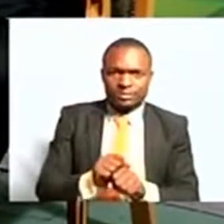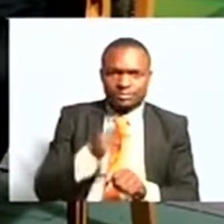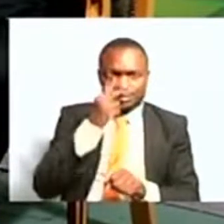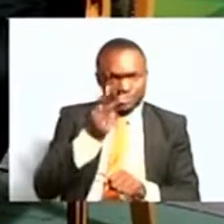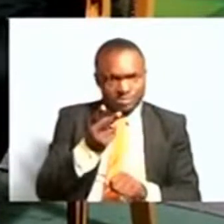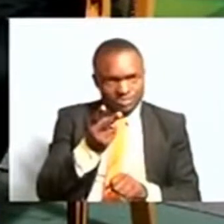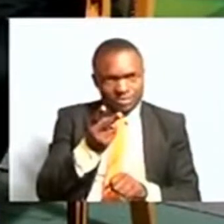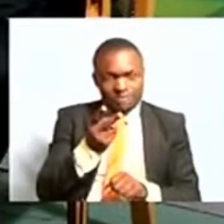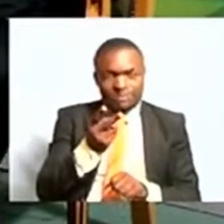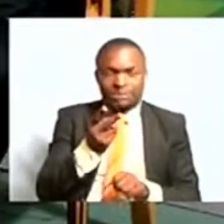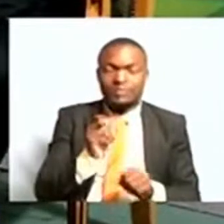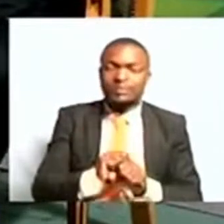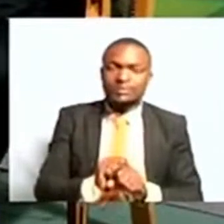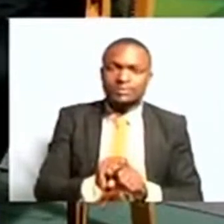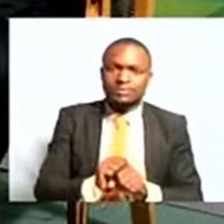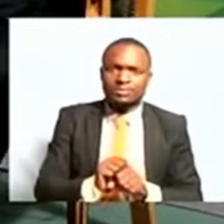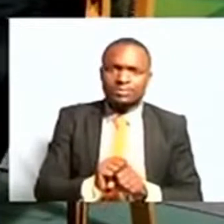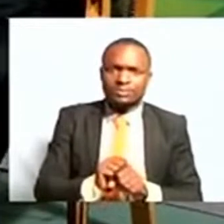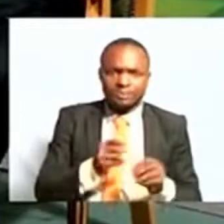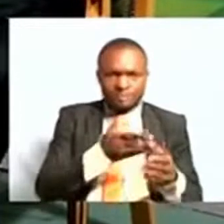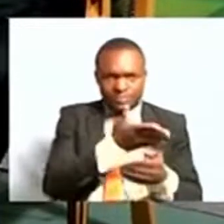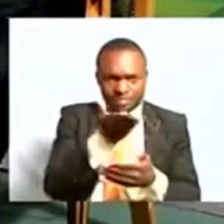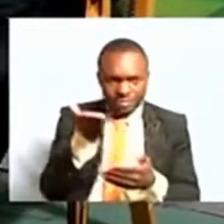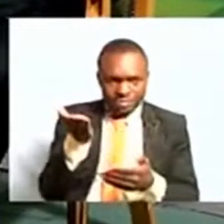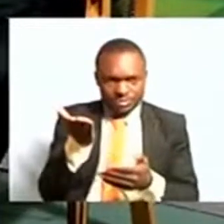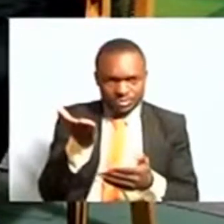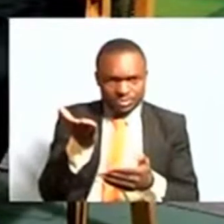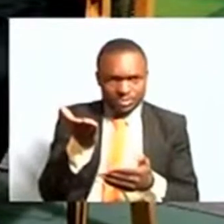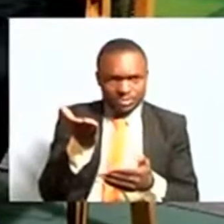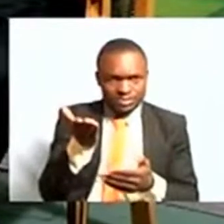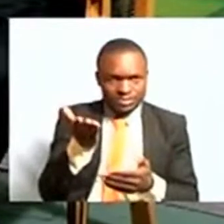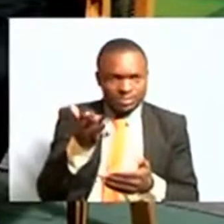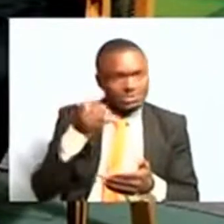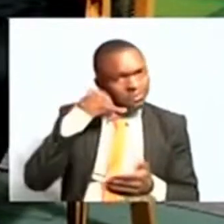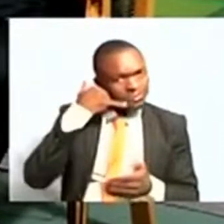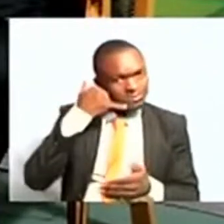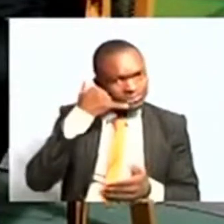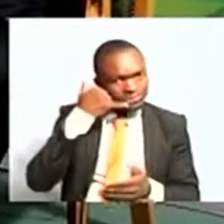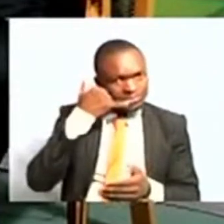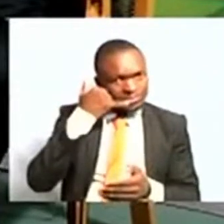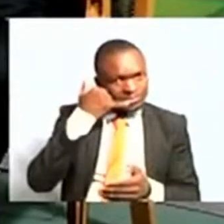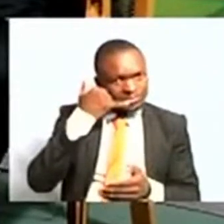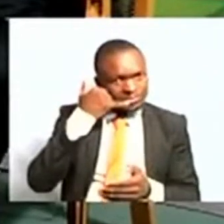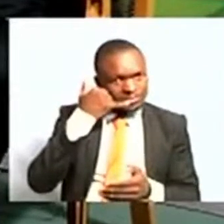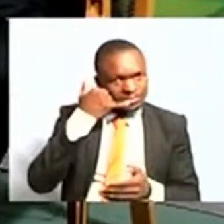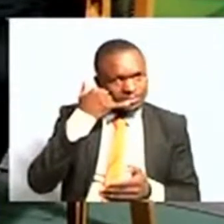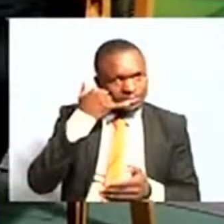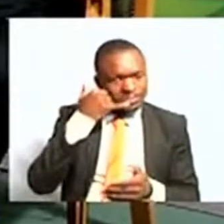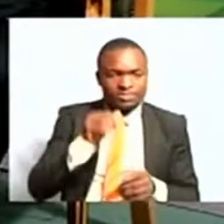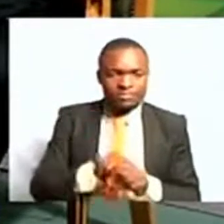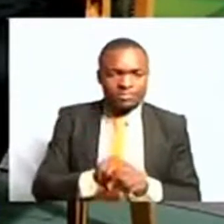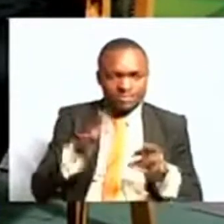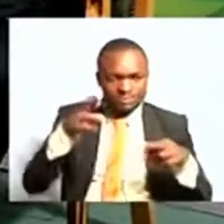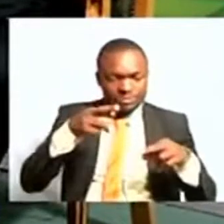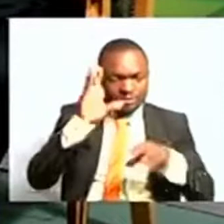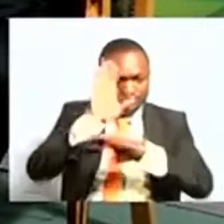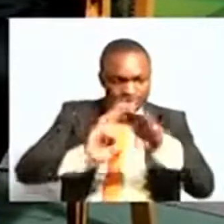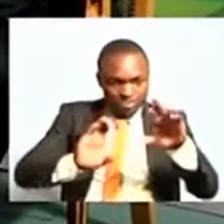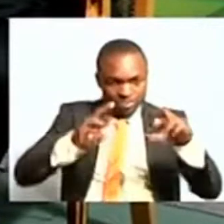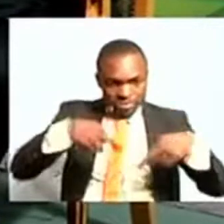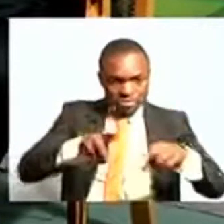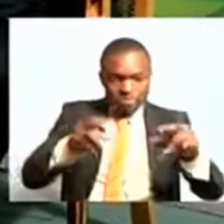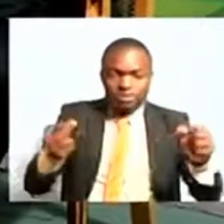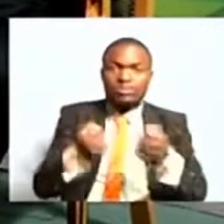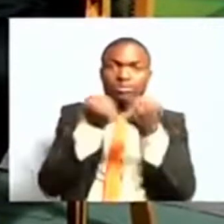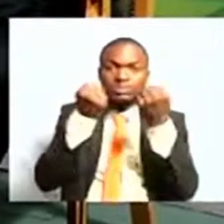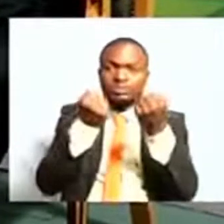that also this foreign traffic, who causes this road accident.